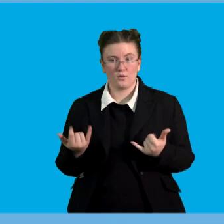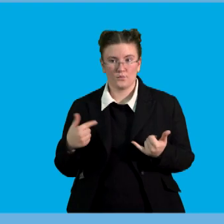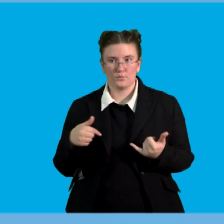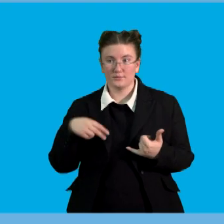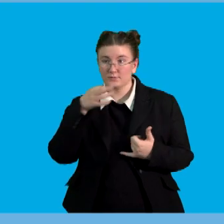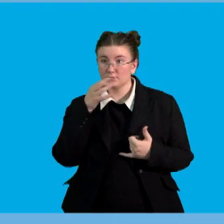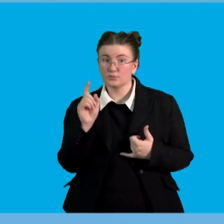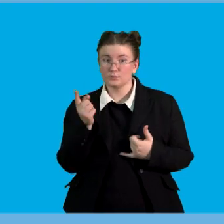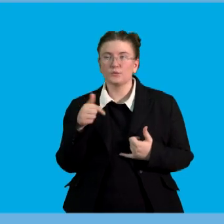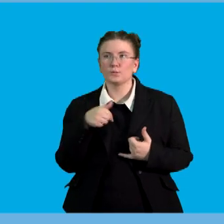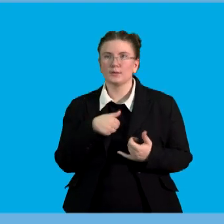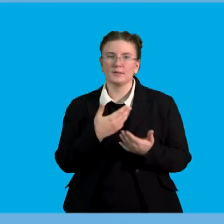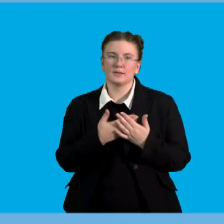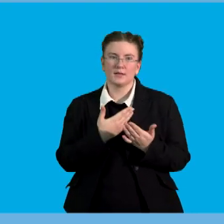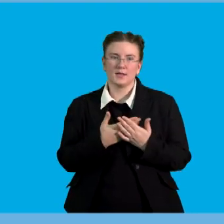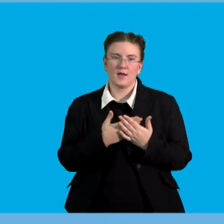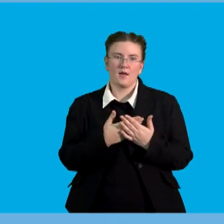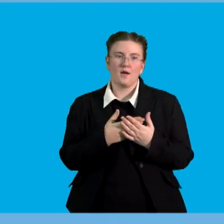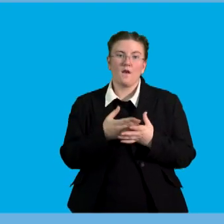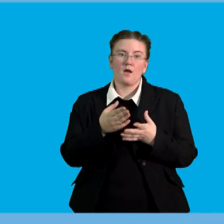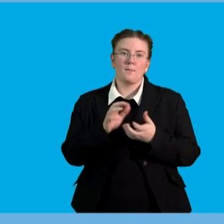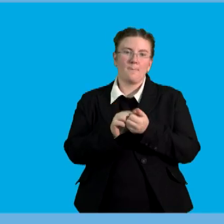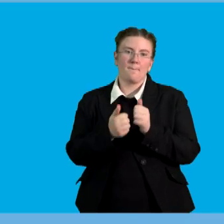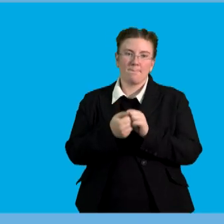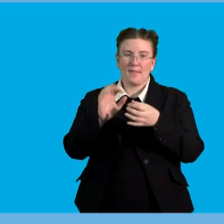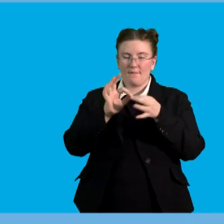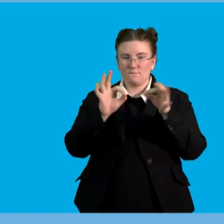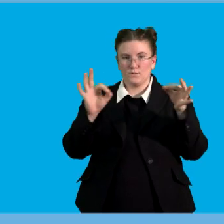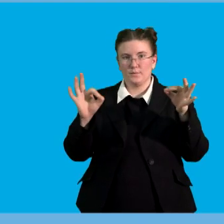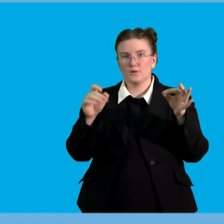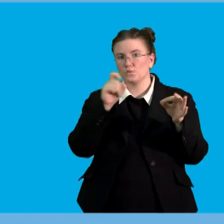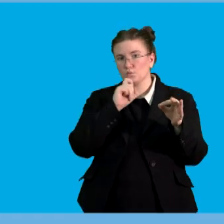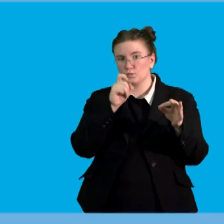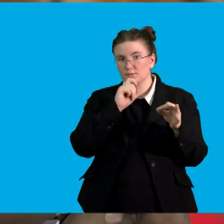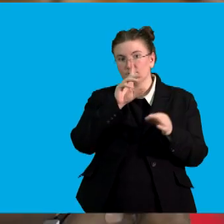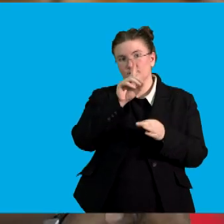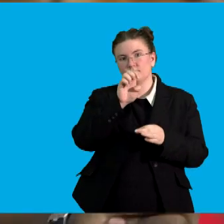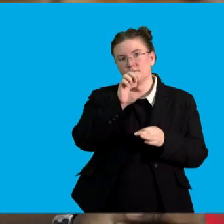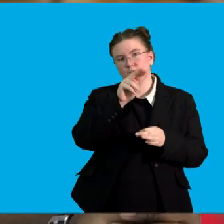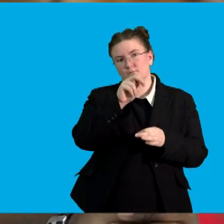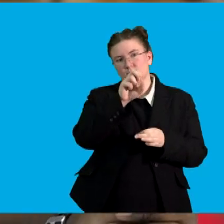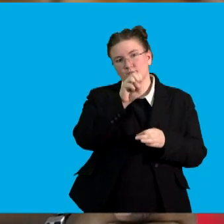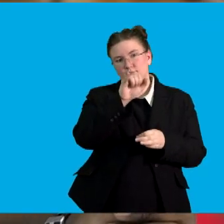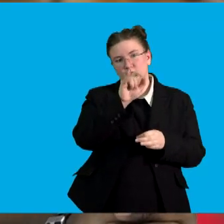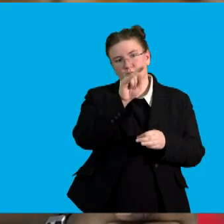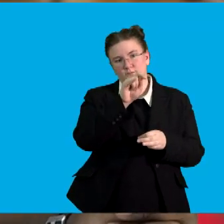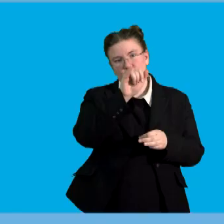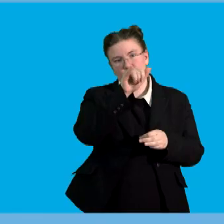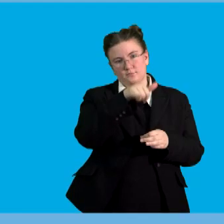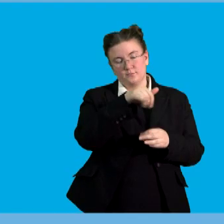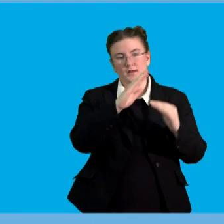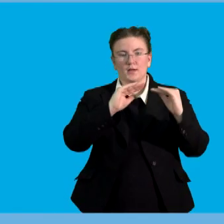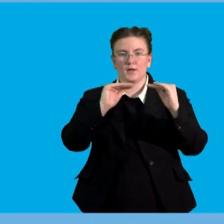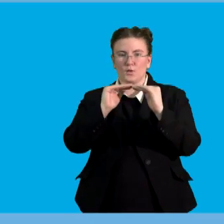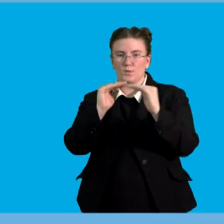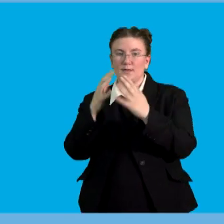Now, we said you're going to be able to use the formula of density is equals to mass over volume. Then what is density then? So